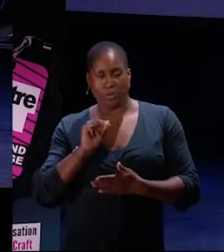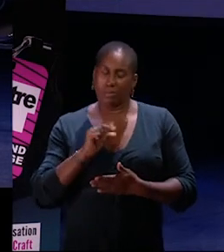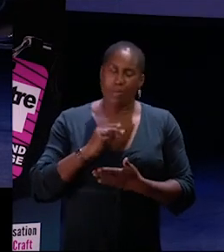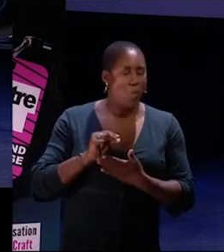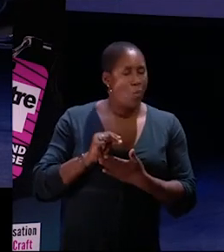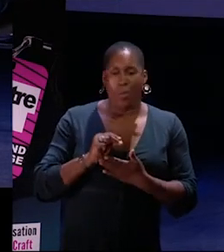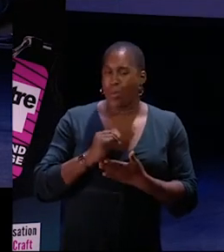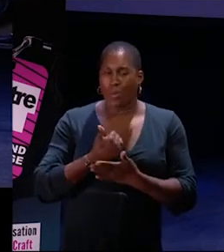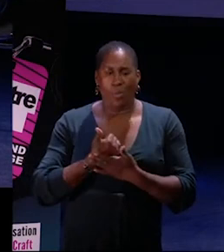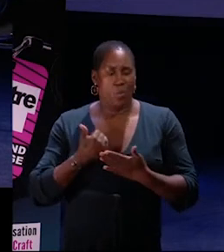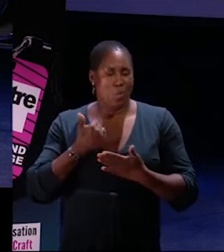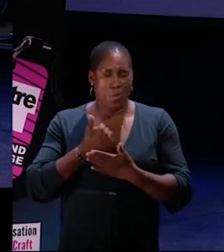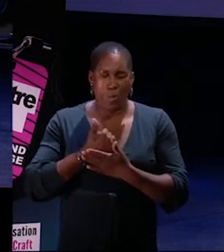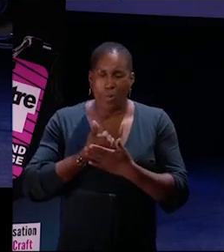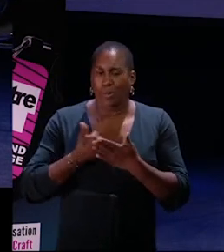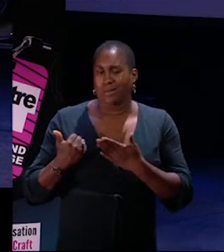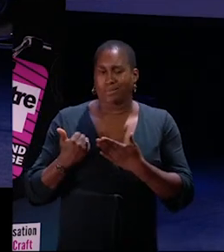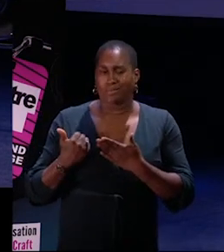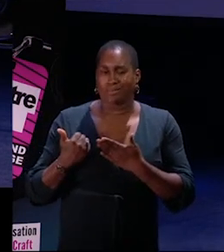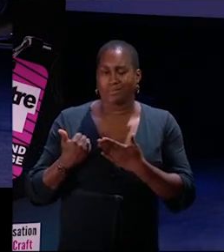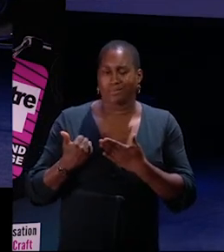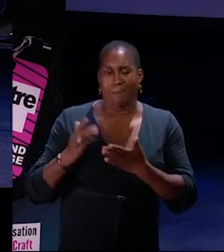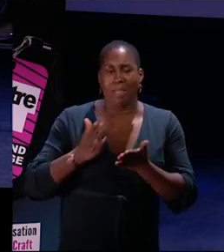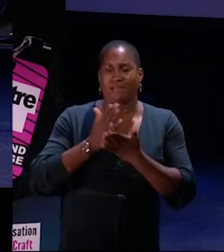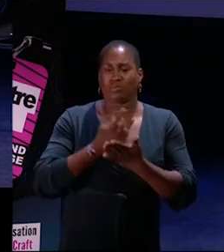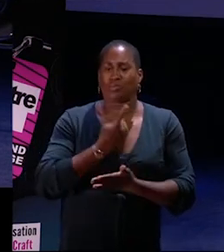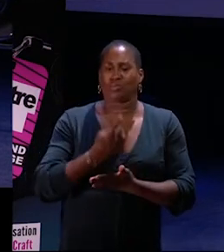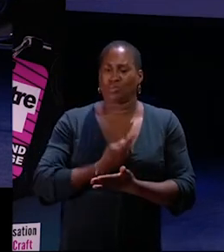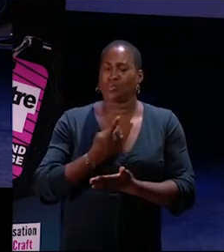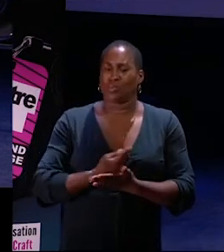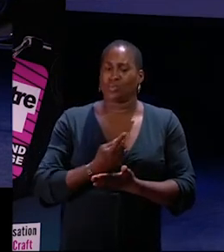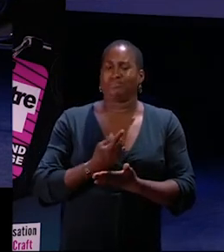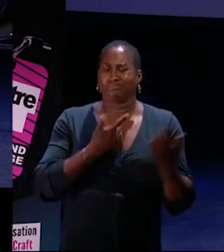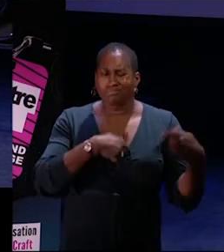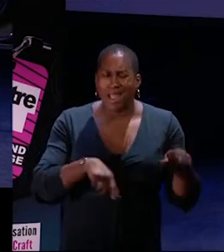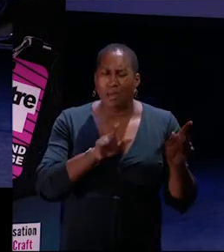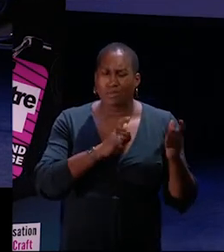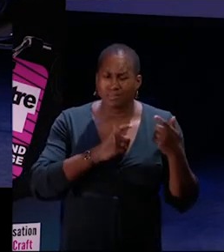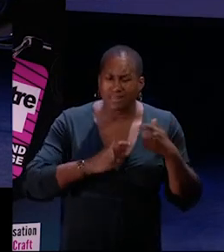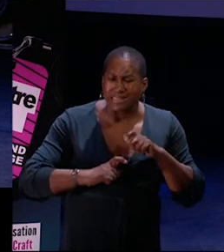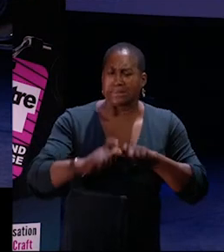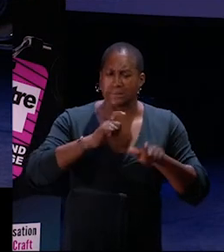other doors that will open for you. So, just believe in yourself and just